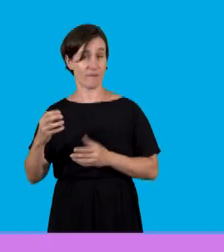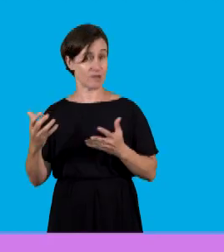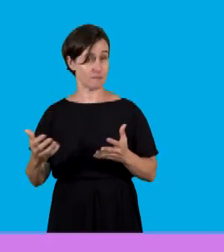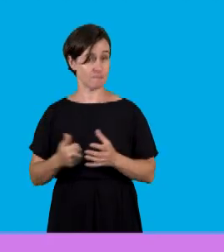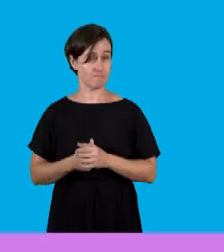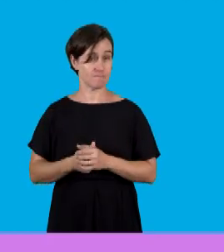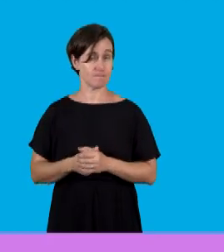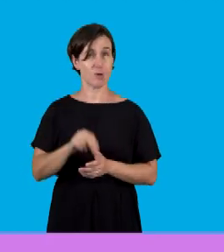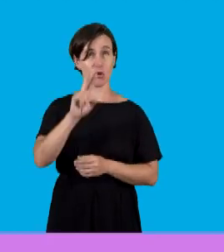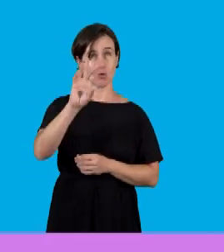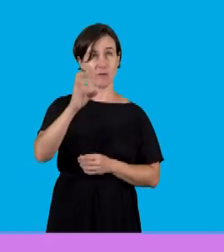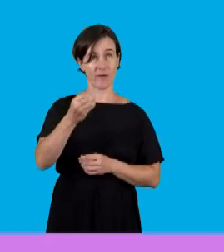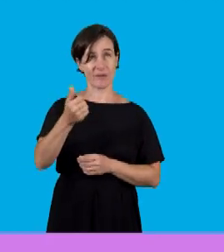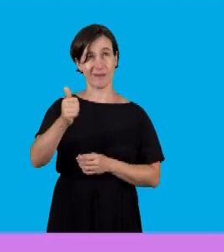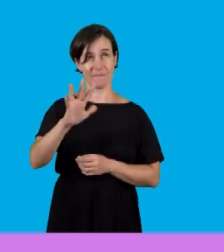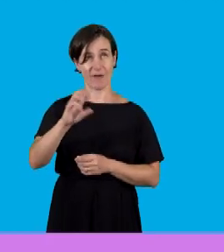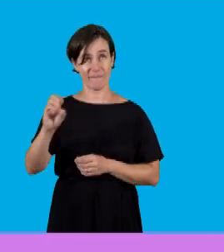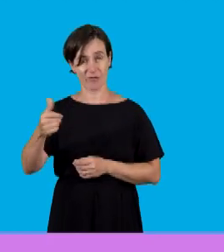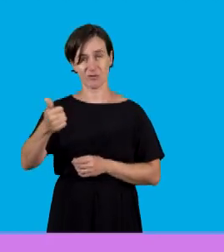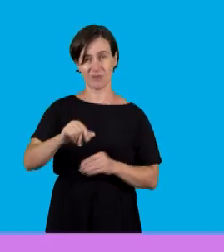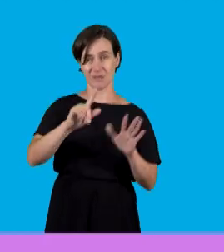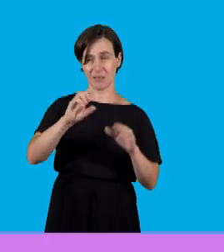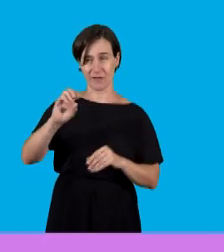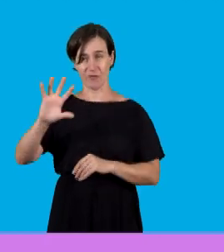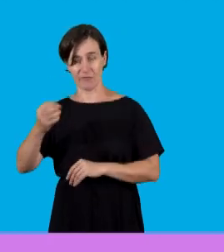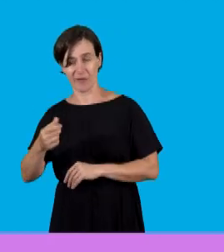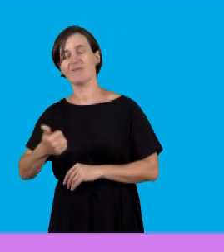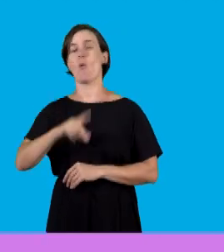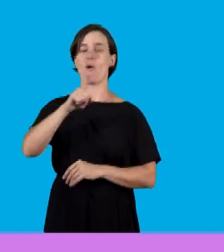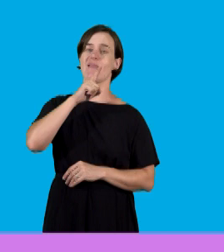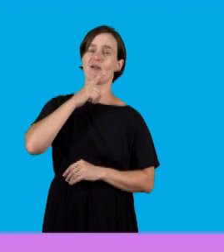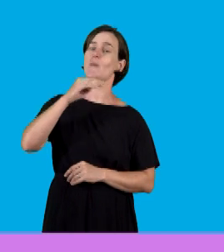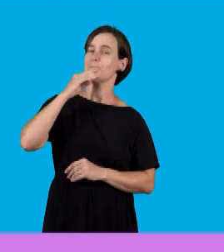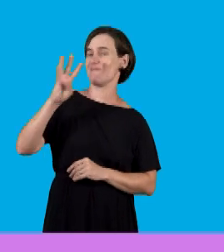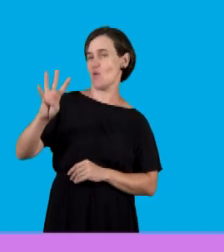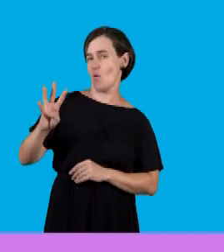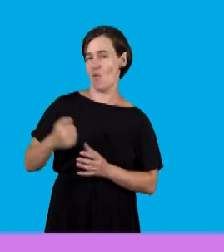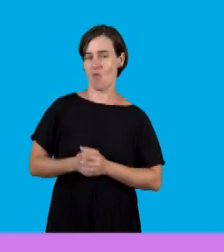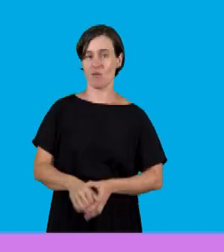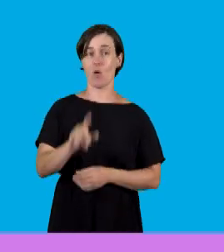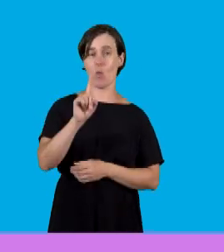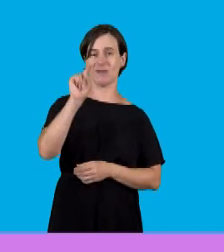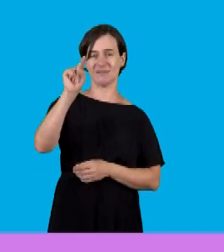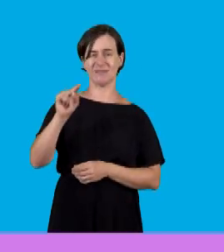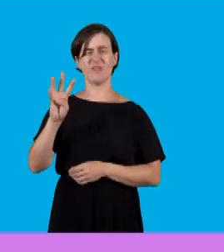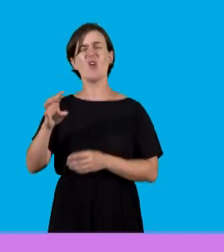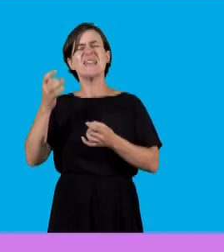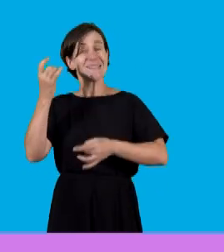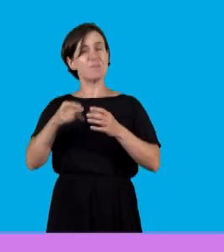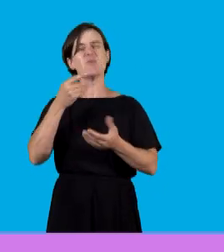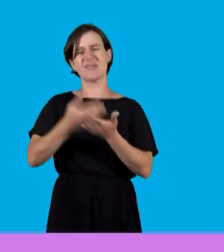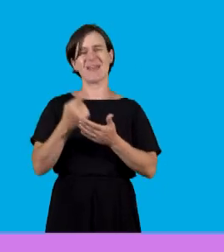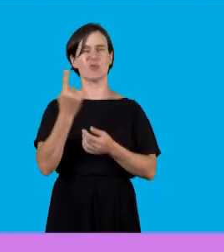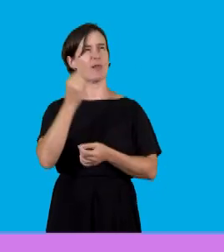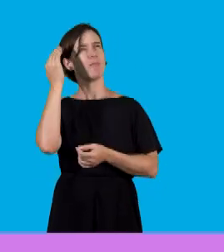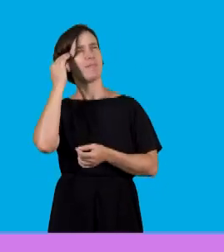got 250, 500, 750, then it's 1,000. So it means it goes 4 times. So some of these calculations, they generally